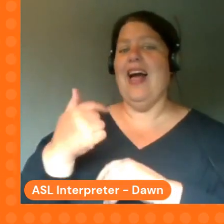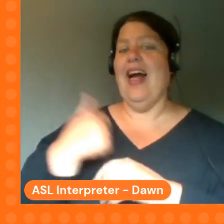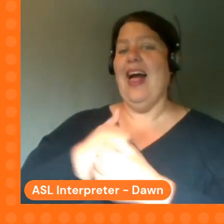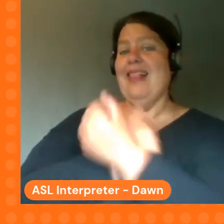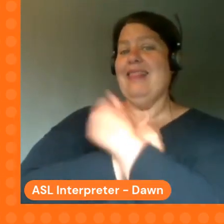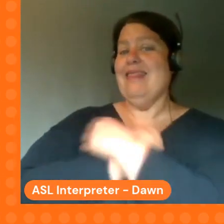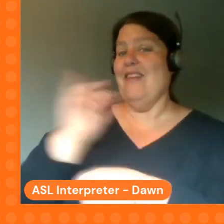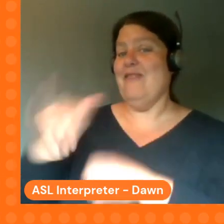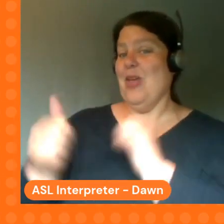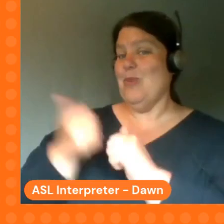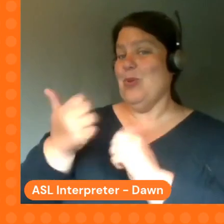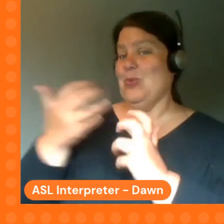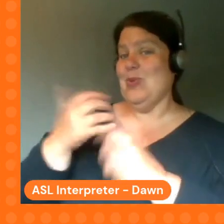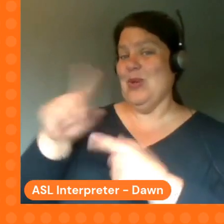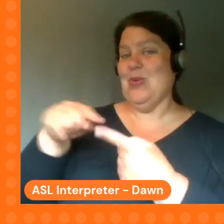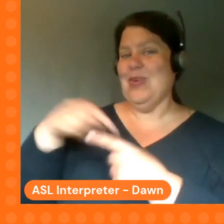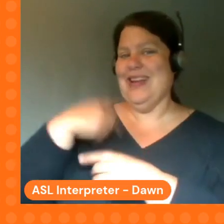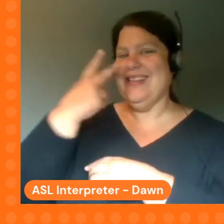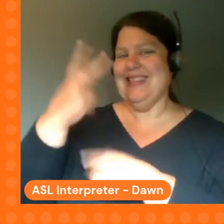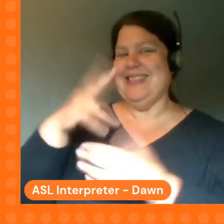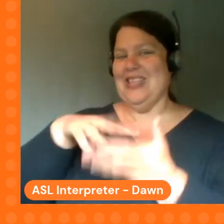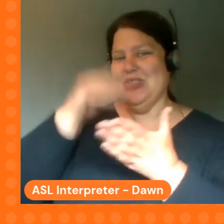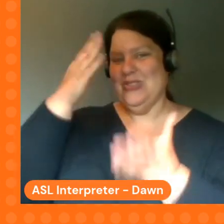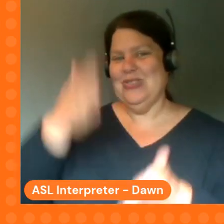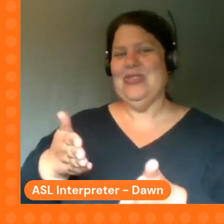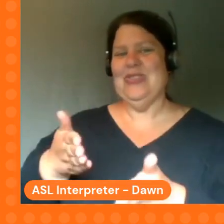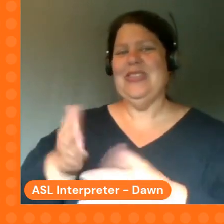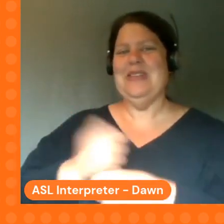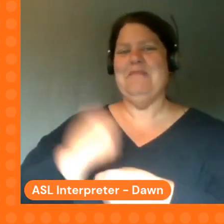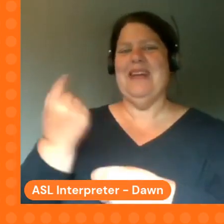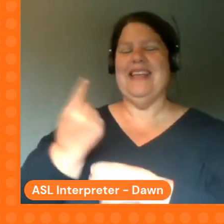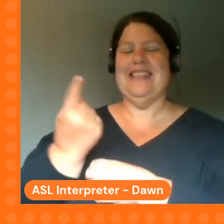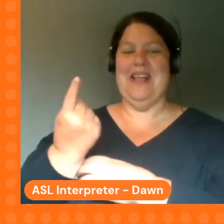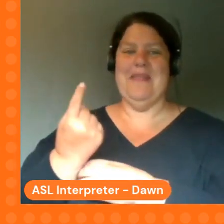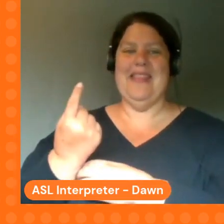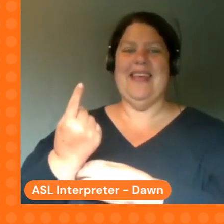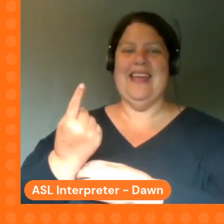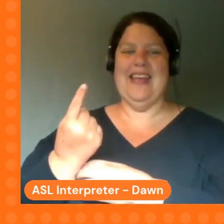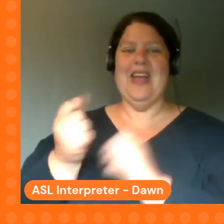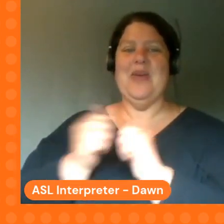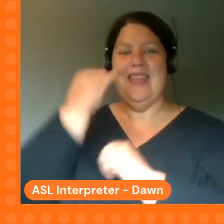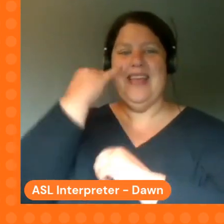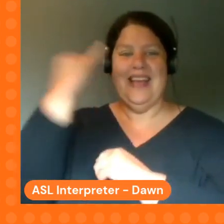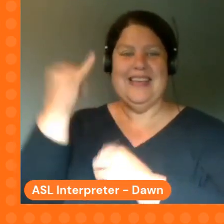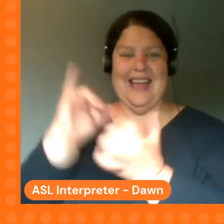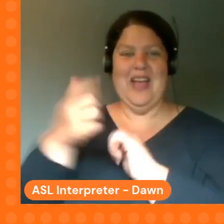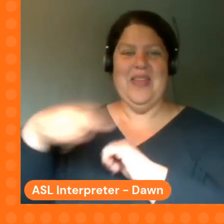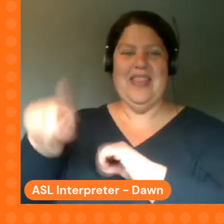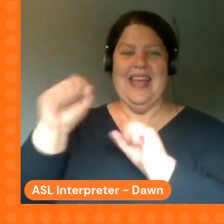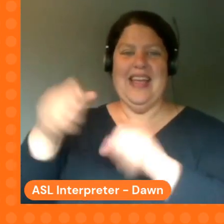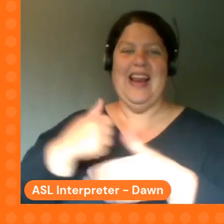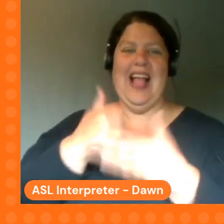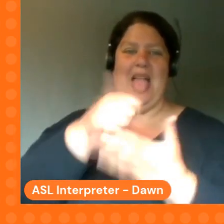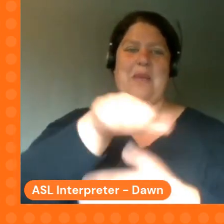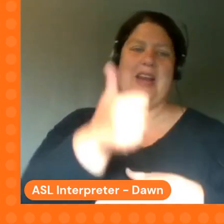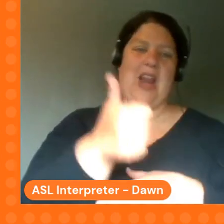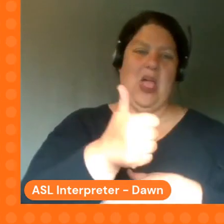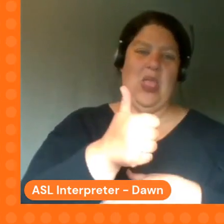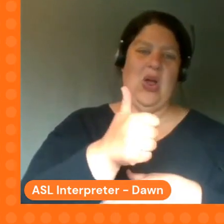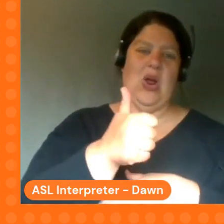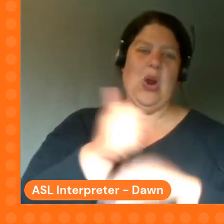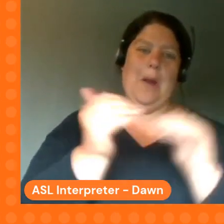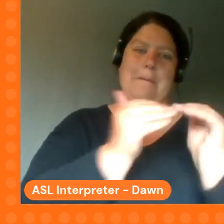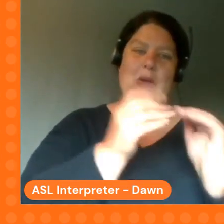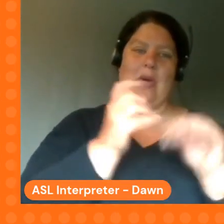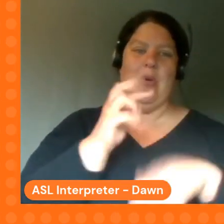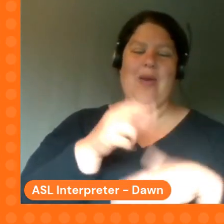when I've seen students make something with an idea how they could help one of their classmates or how they could help their family. And that idea